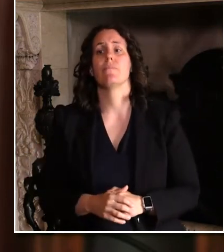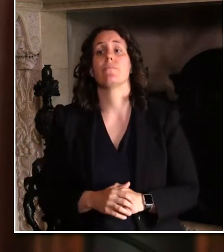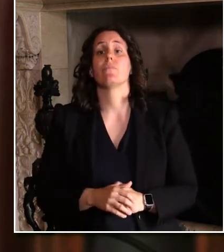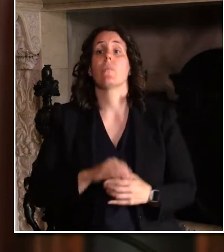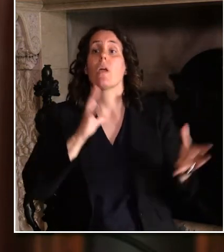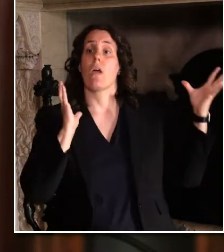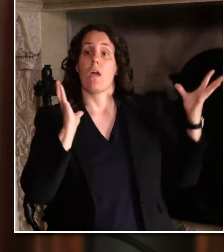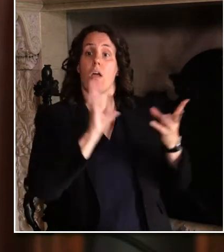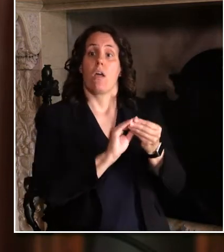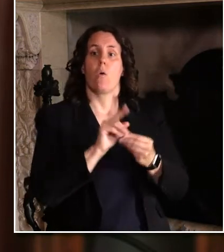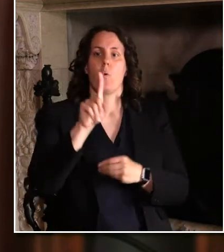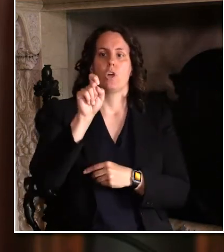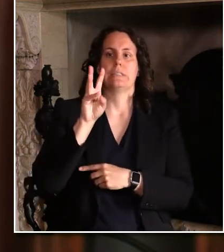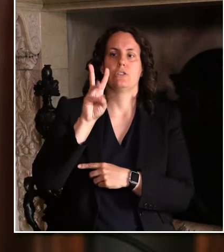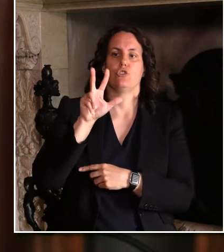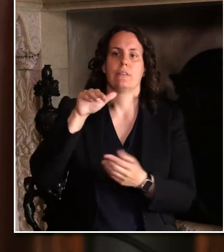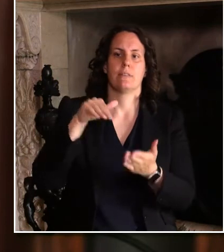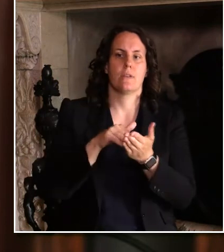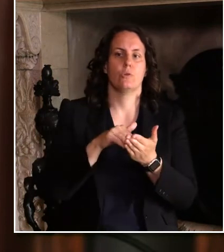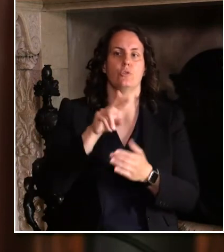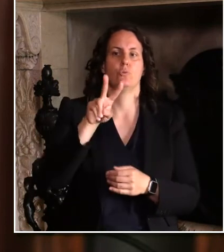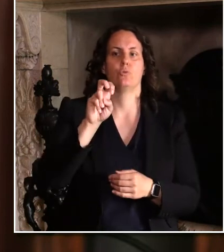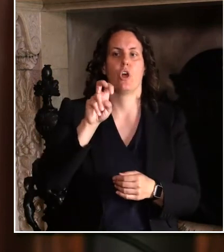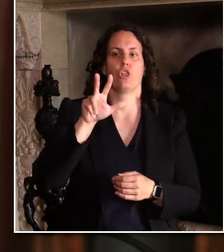163,238 negative tests, which is an increase of